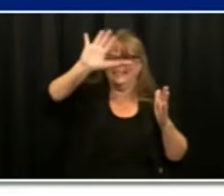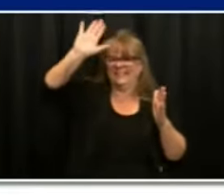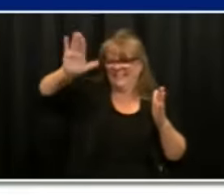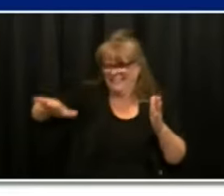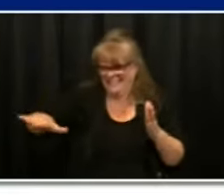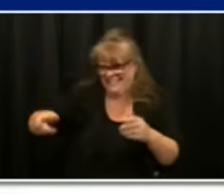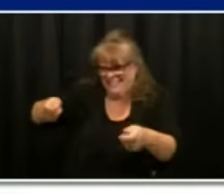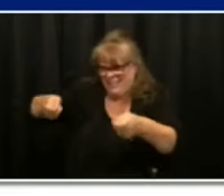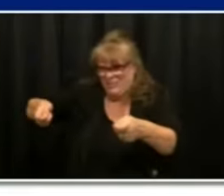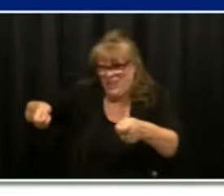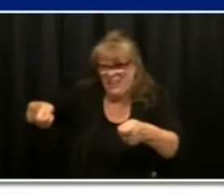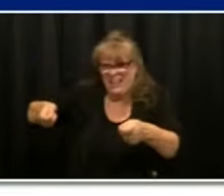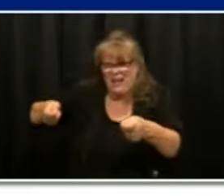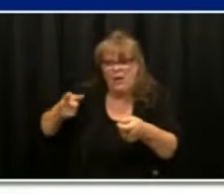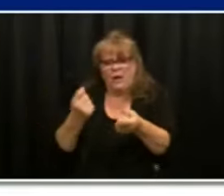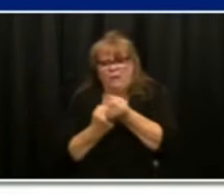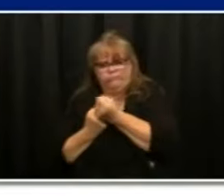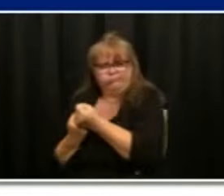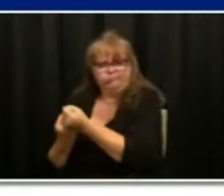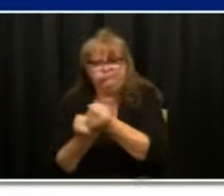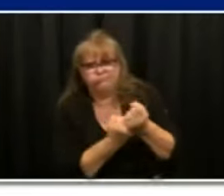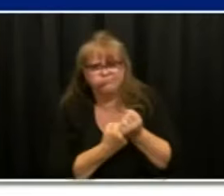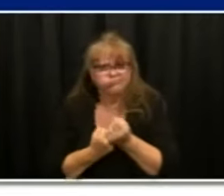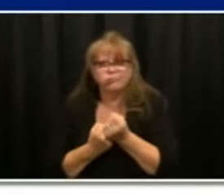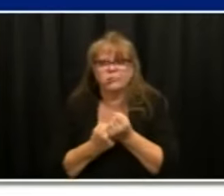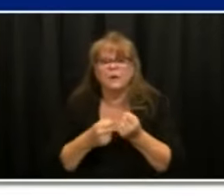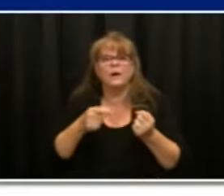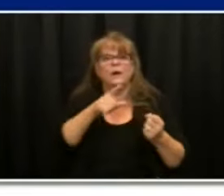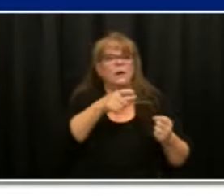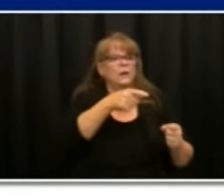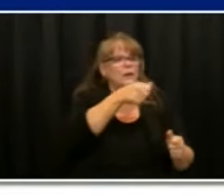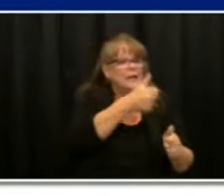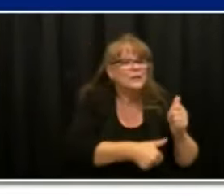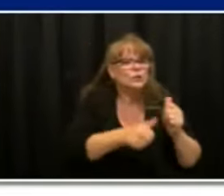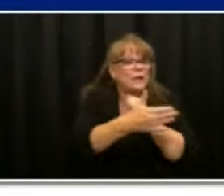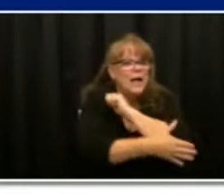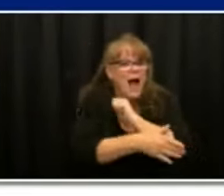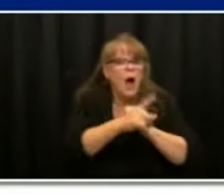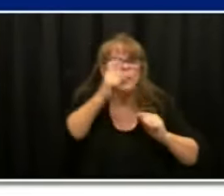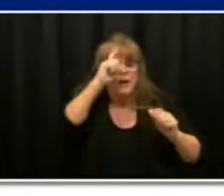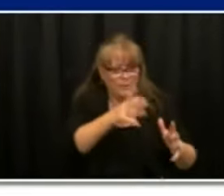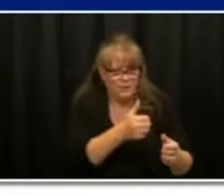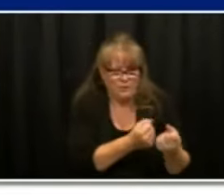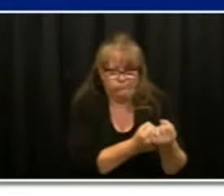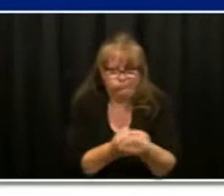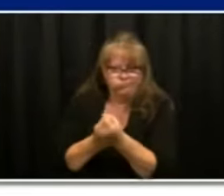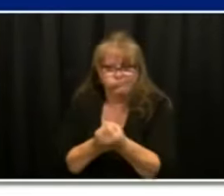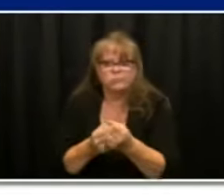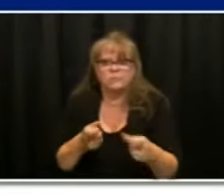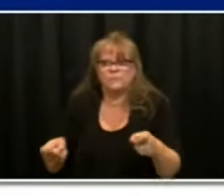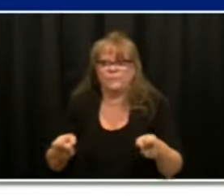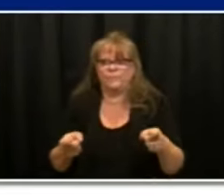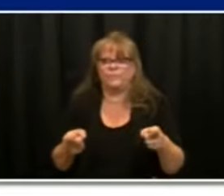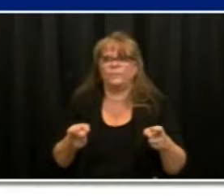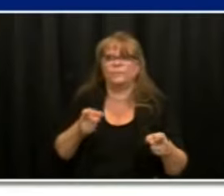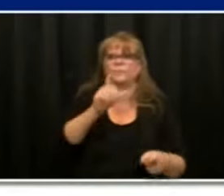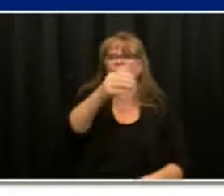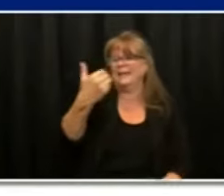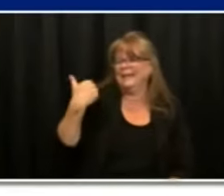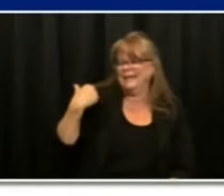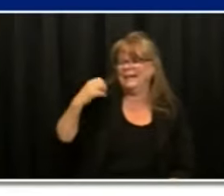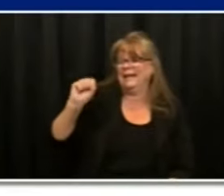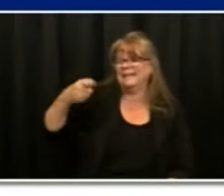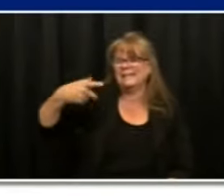actions. We first did this in partnership with local communities through a variance process. But in September, acknowledging the need to